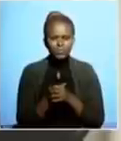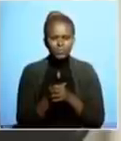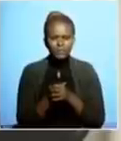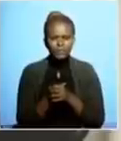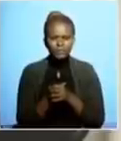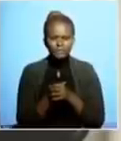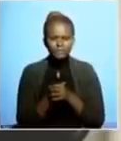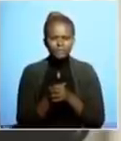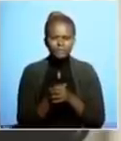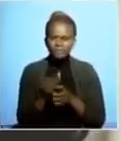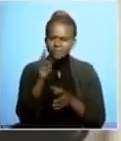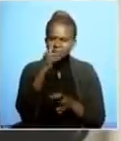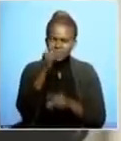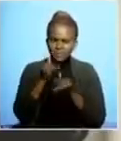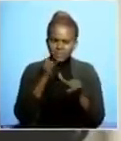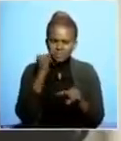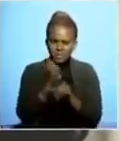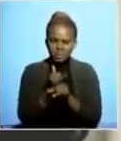First year